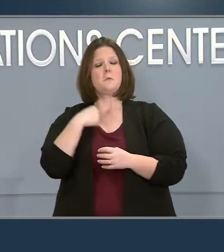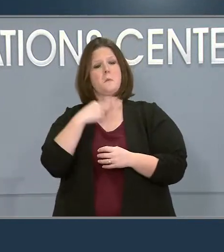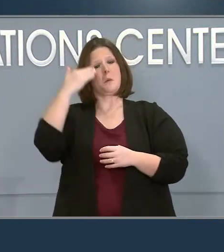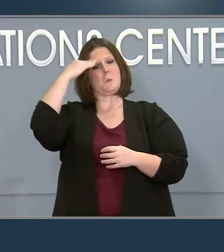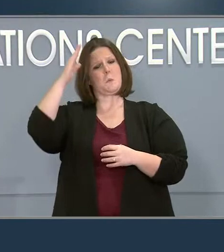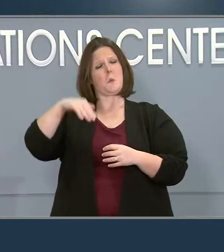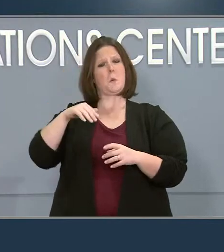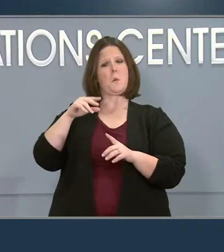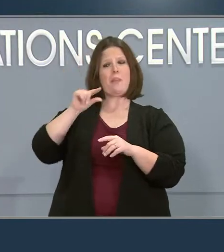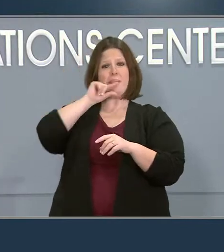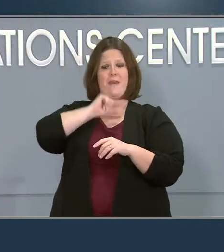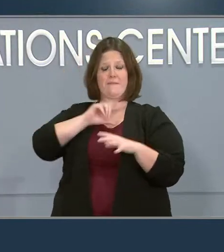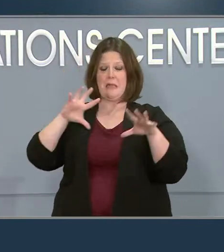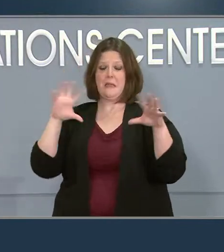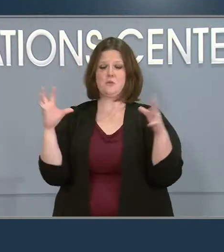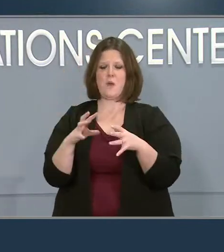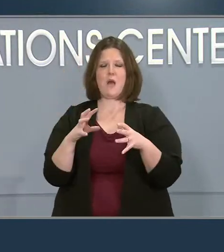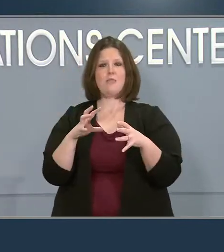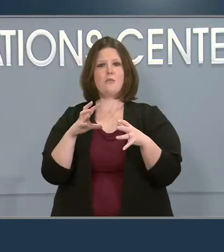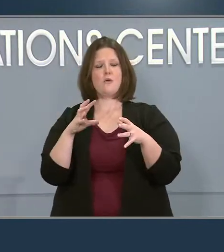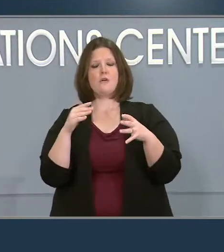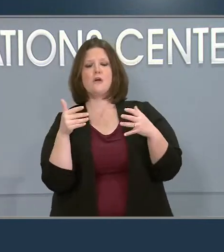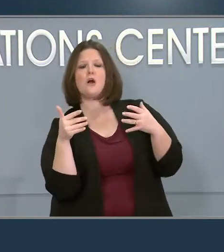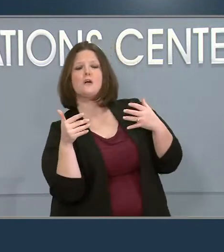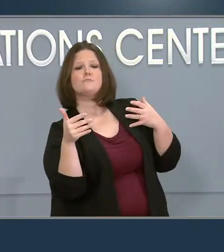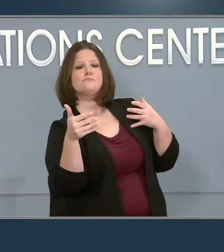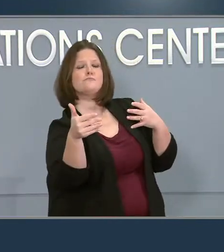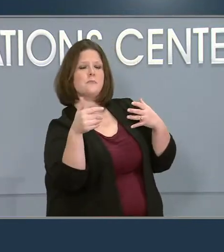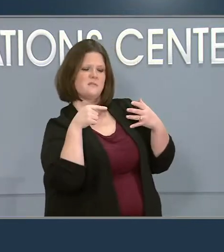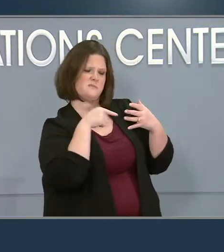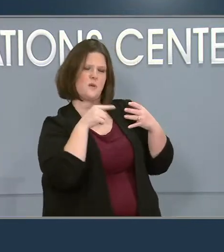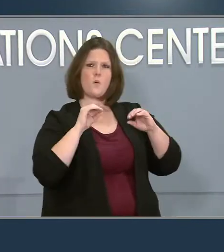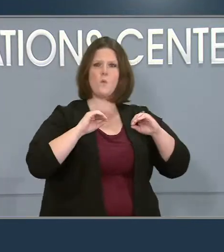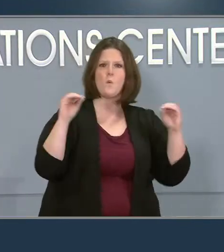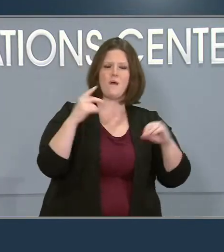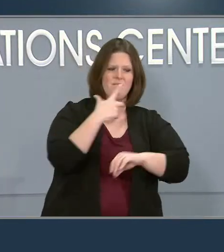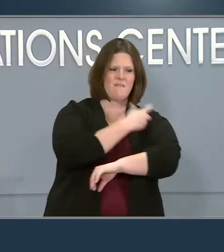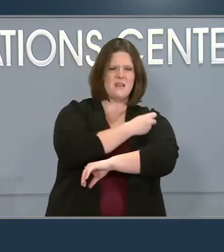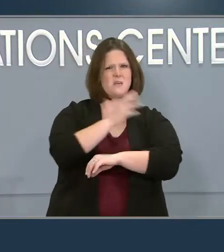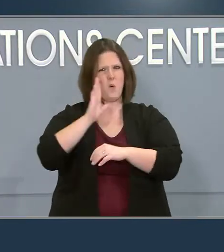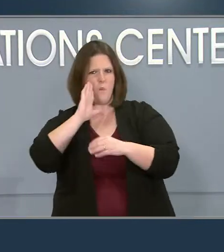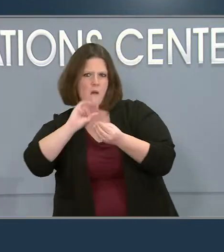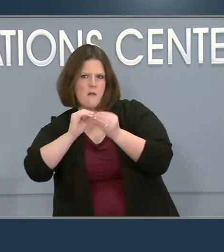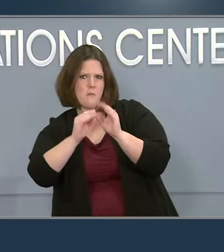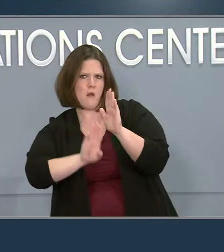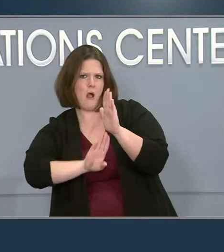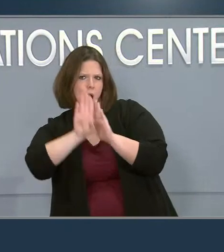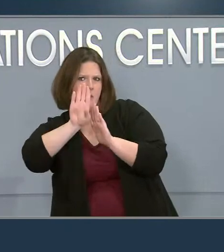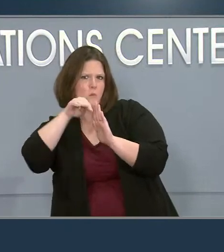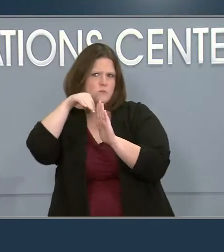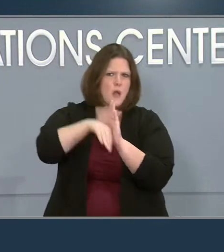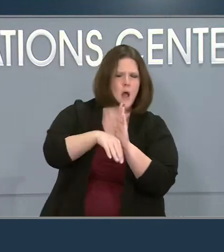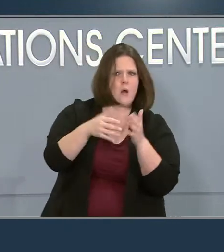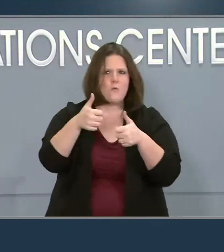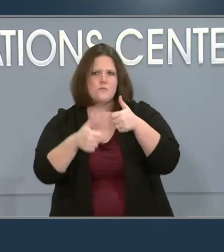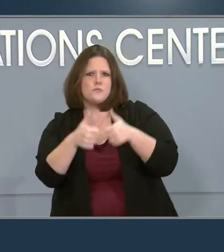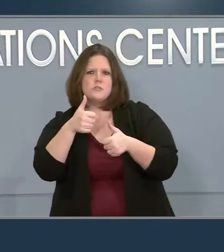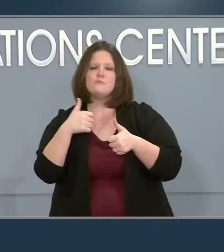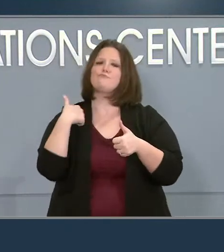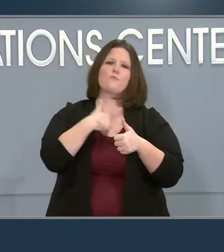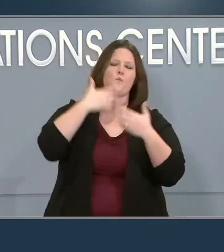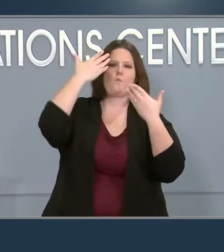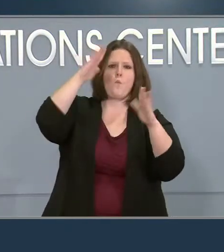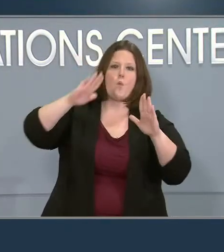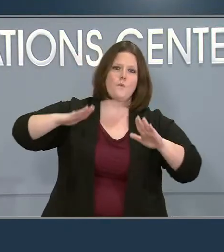if Thanksgiving gatherings with unvaccinated people will have an impact on our numbers. Next, we'll